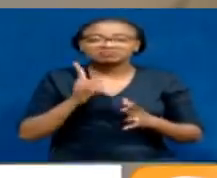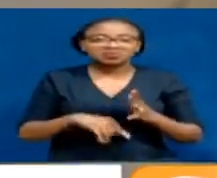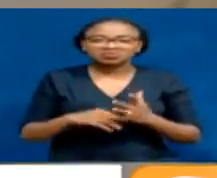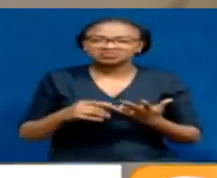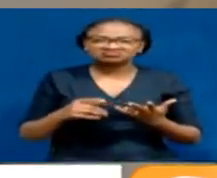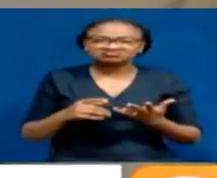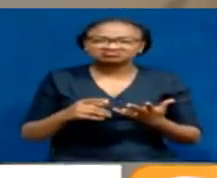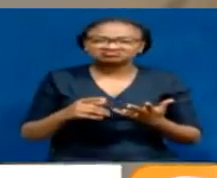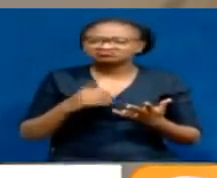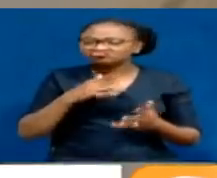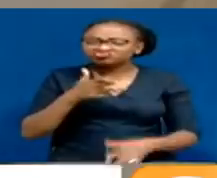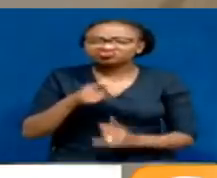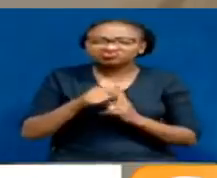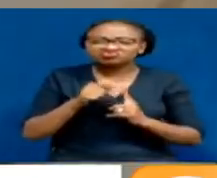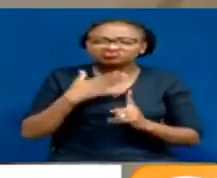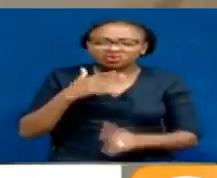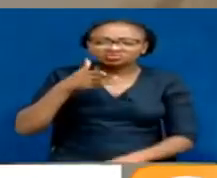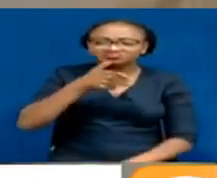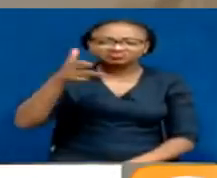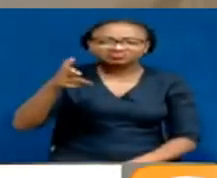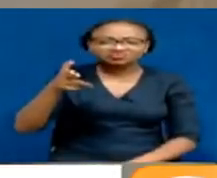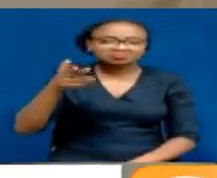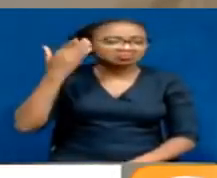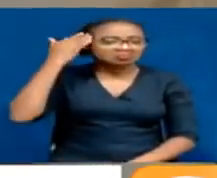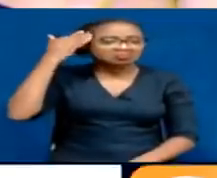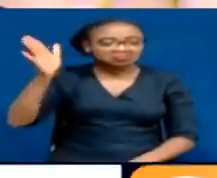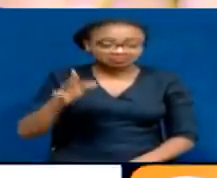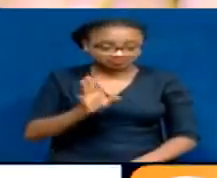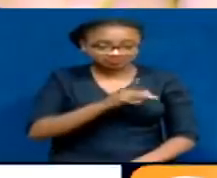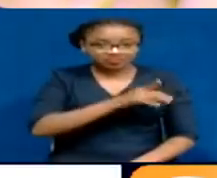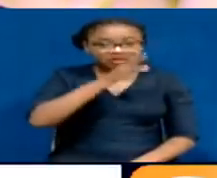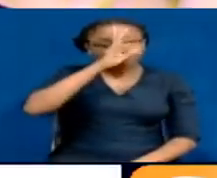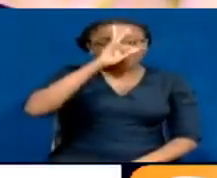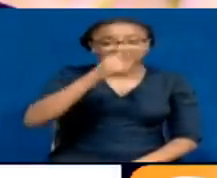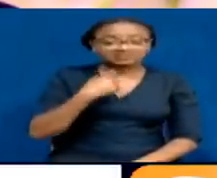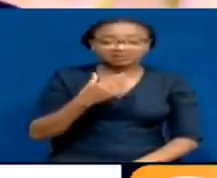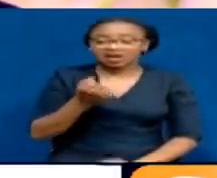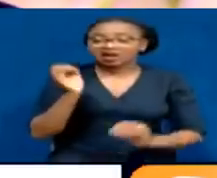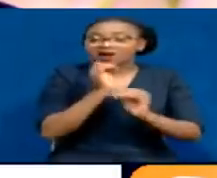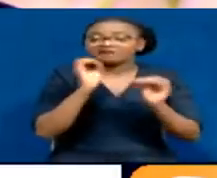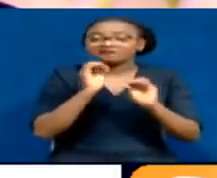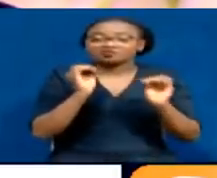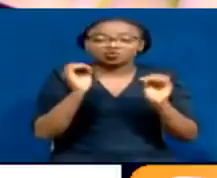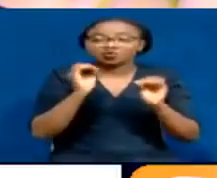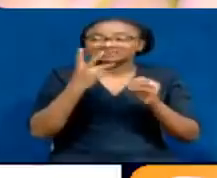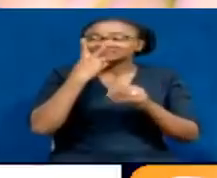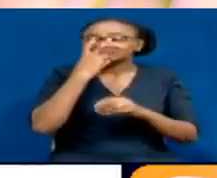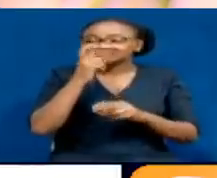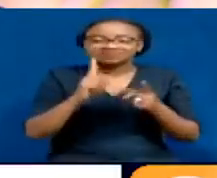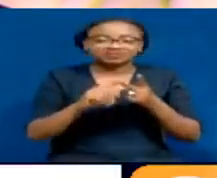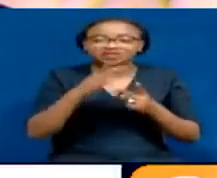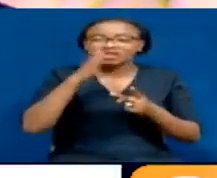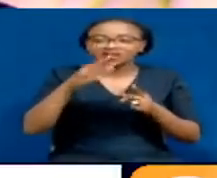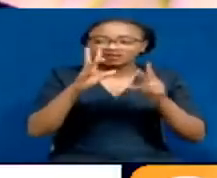who done it. The police has said they have no suspect. They've never investigated the